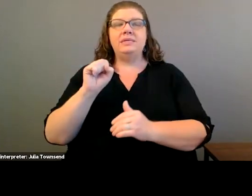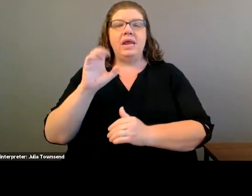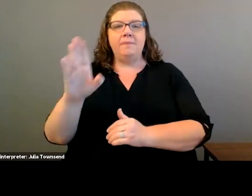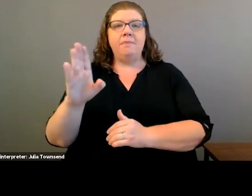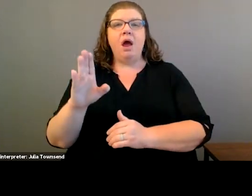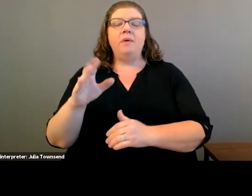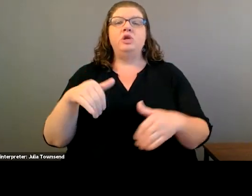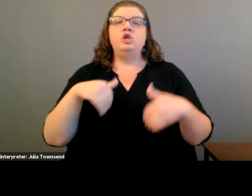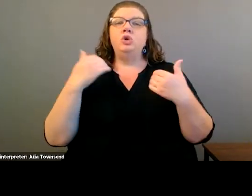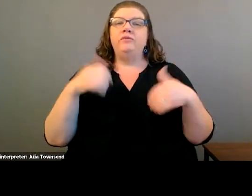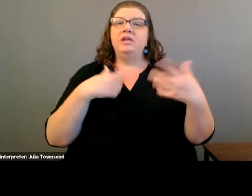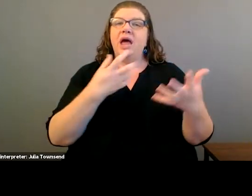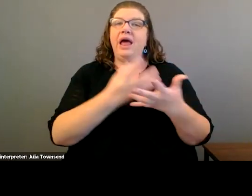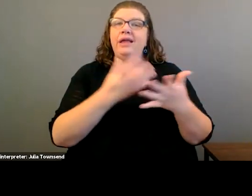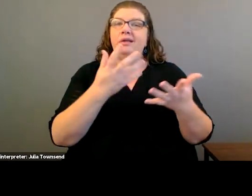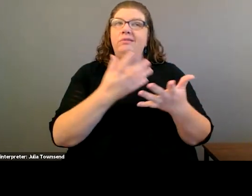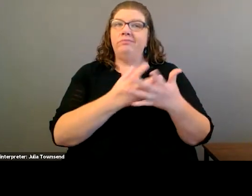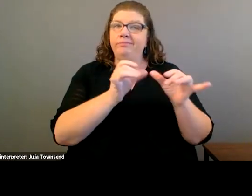system.